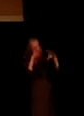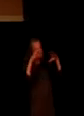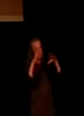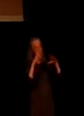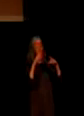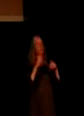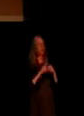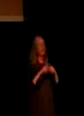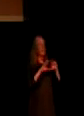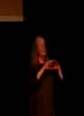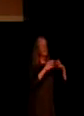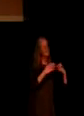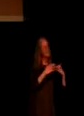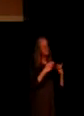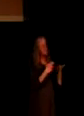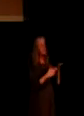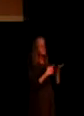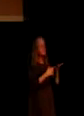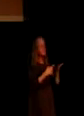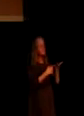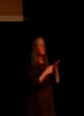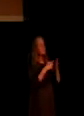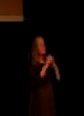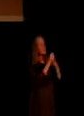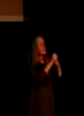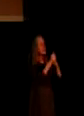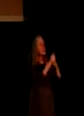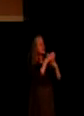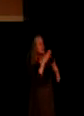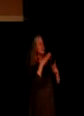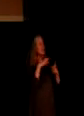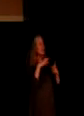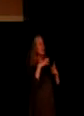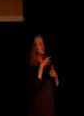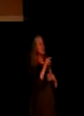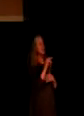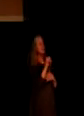task force at NASA headed by Sally Ride